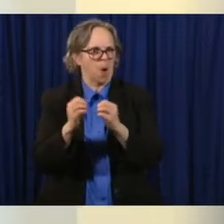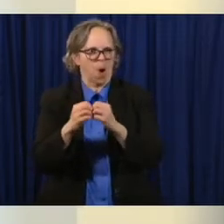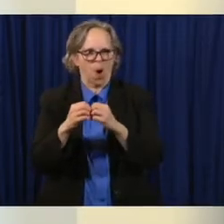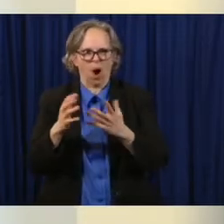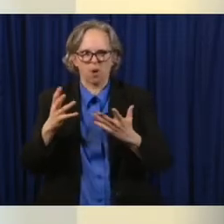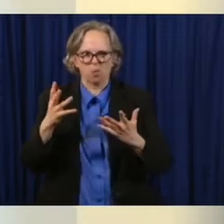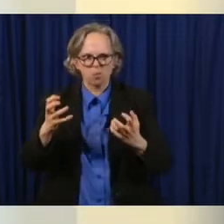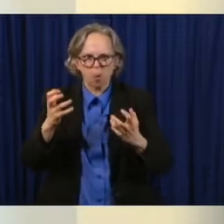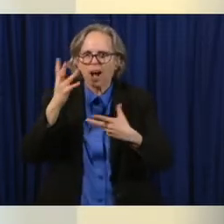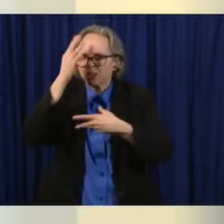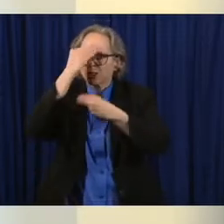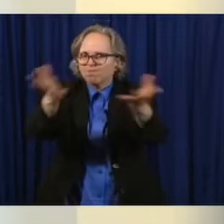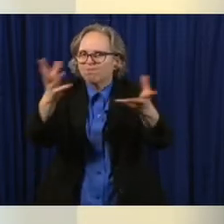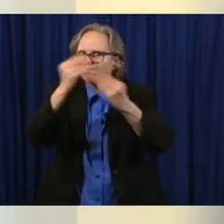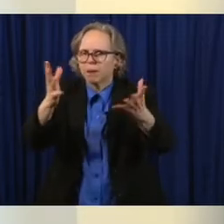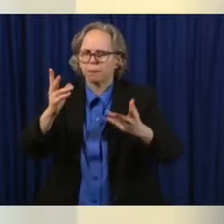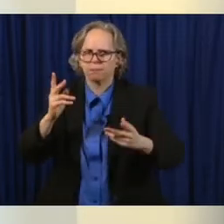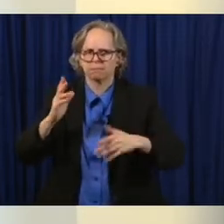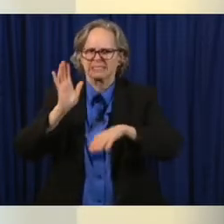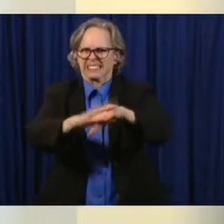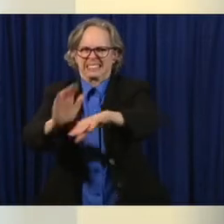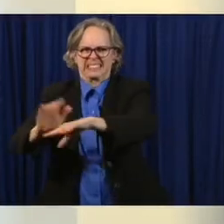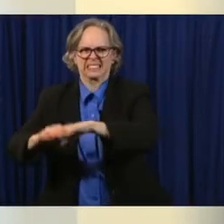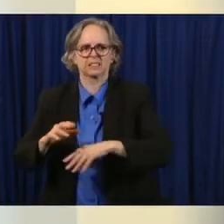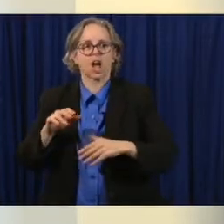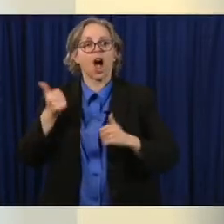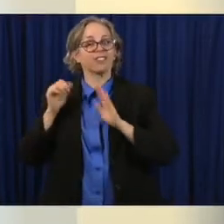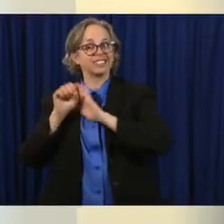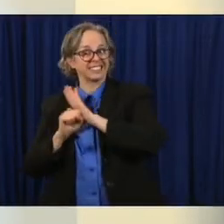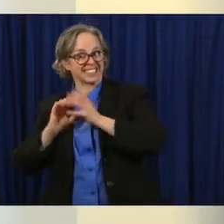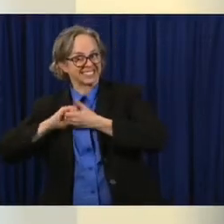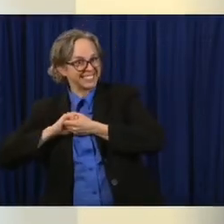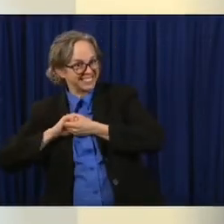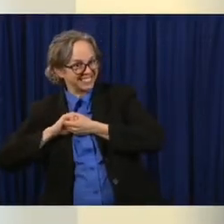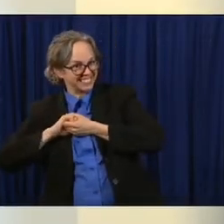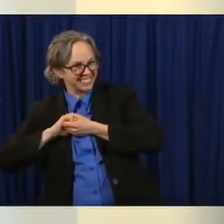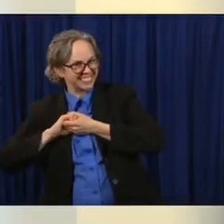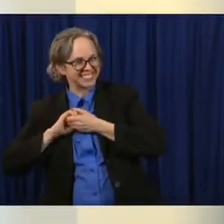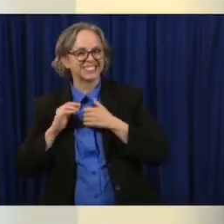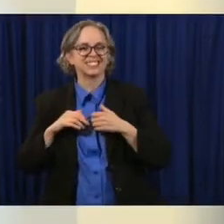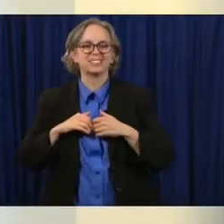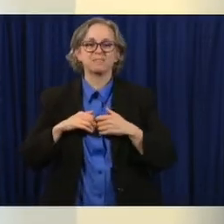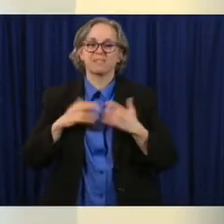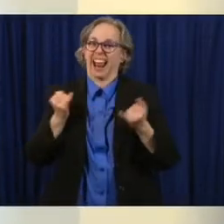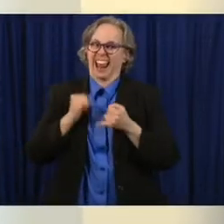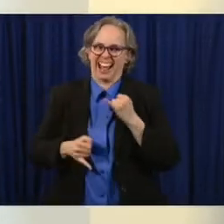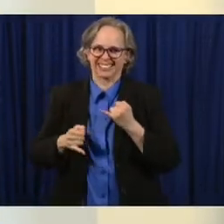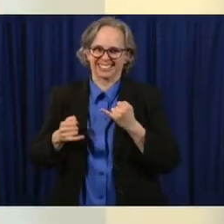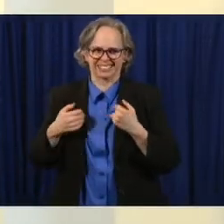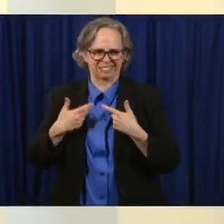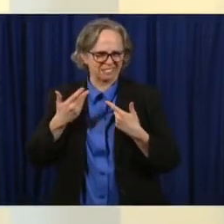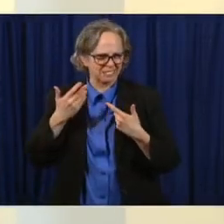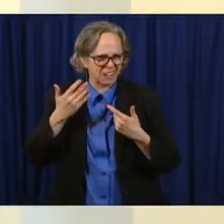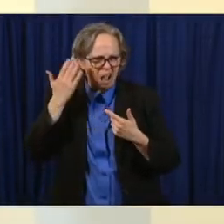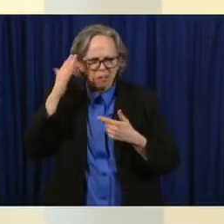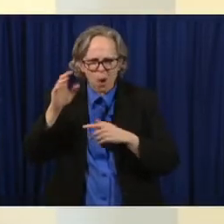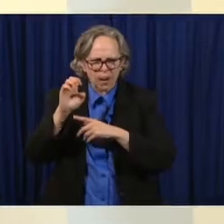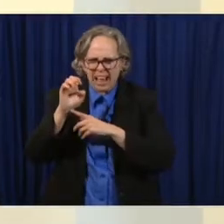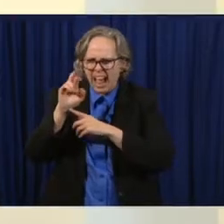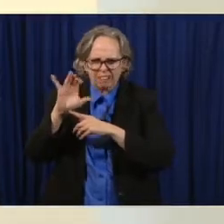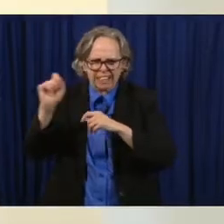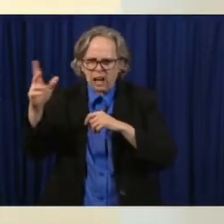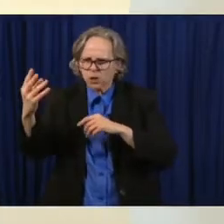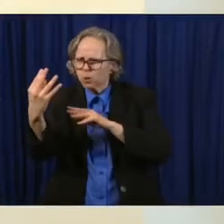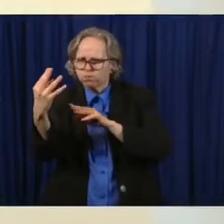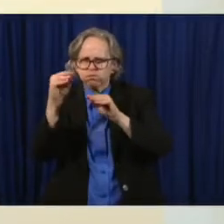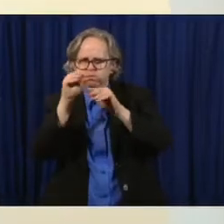and we're working with fellow states. One last thing. I don't know, Eric, if you can pan in, but I've had the blessing during this